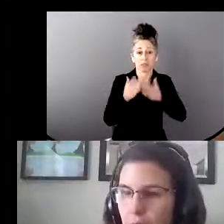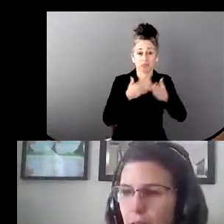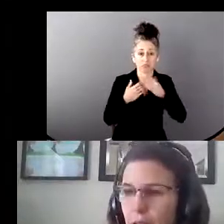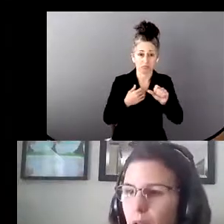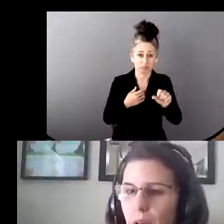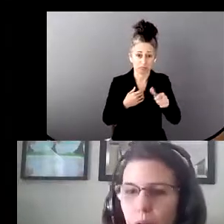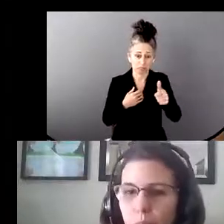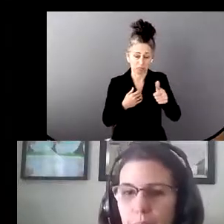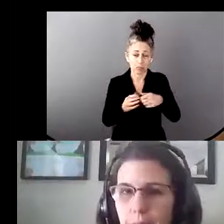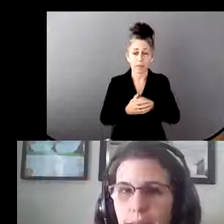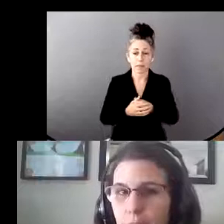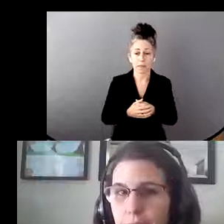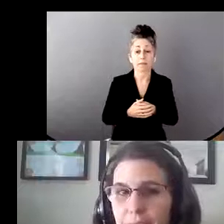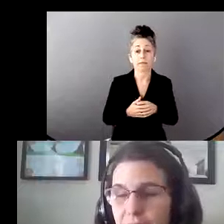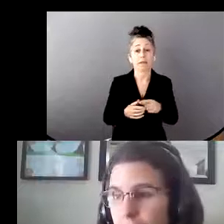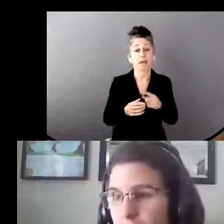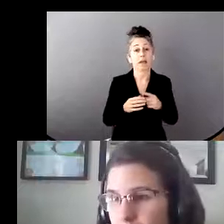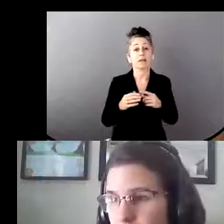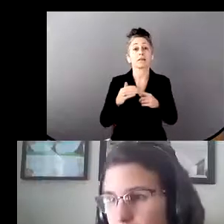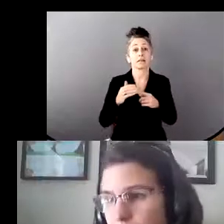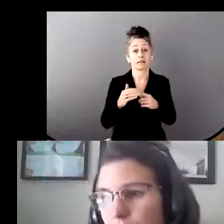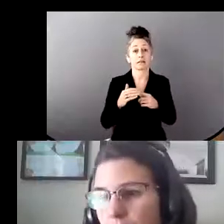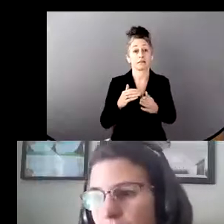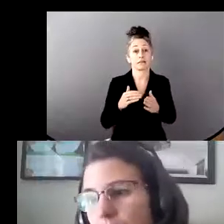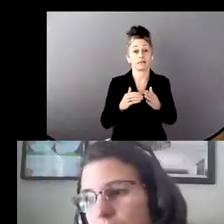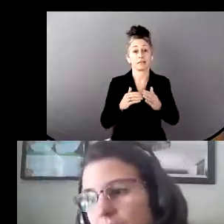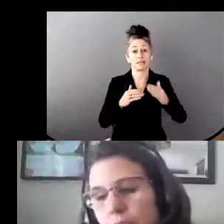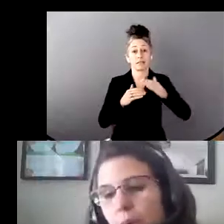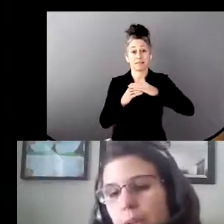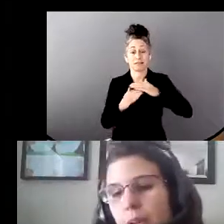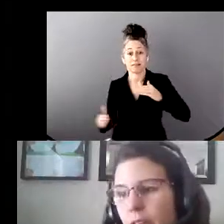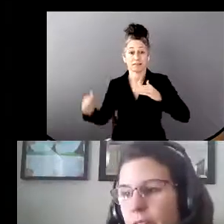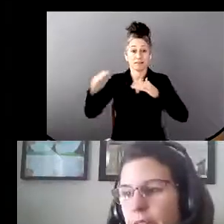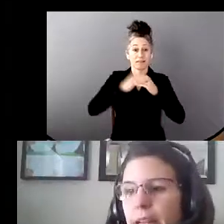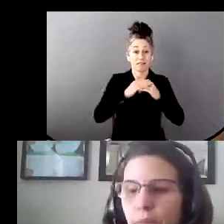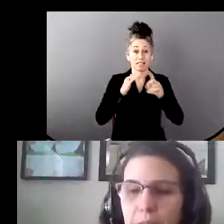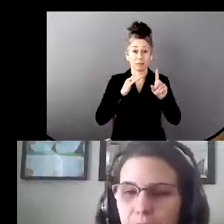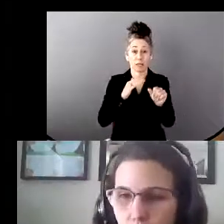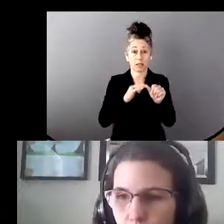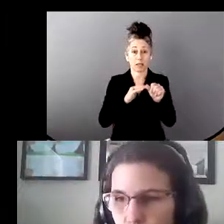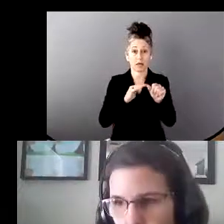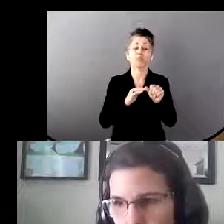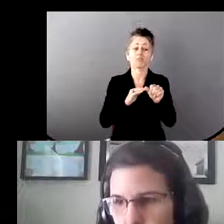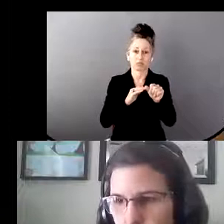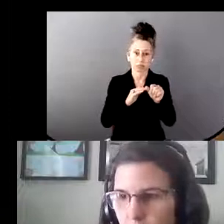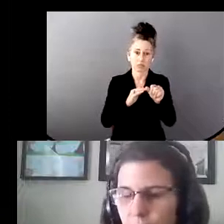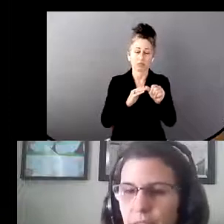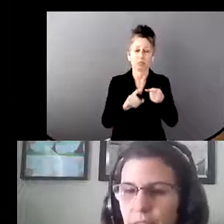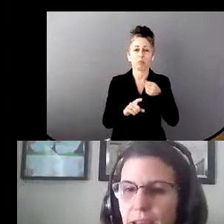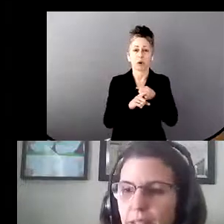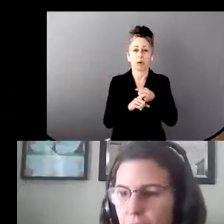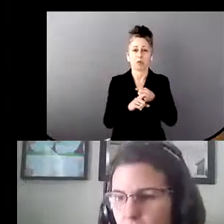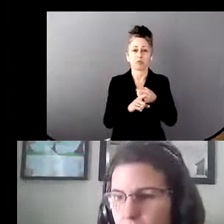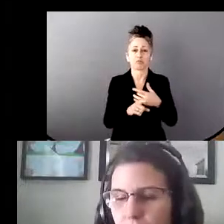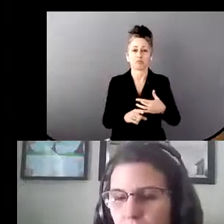Then, when I layer in disability, this is where the inequity is most striking. So this